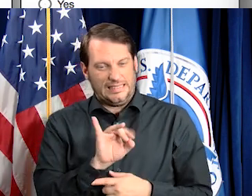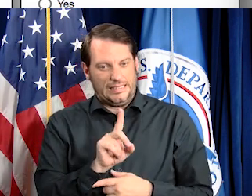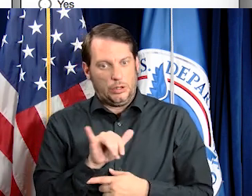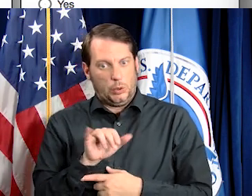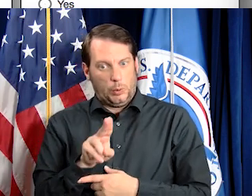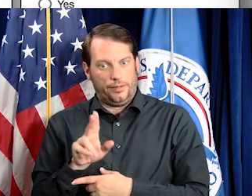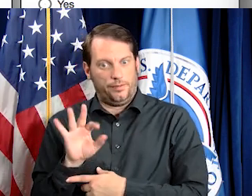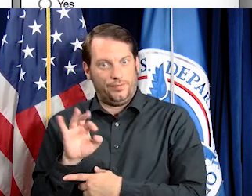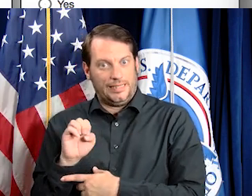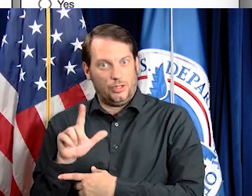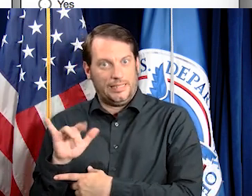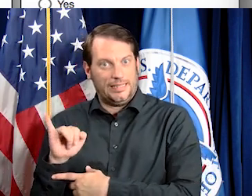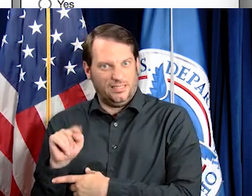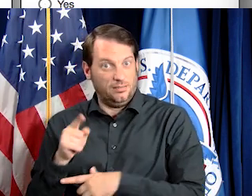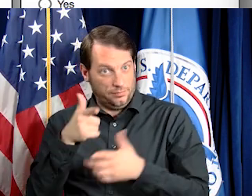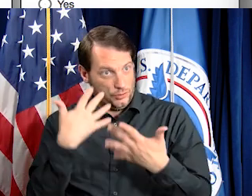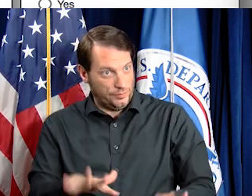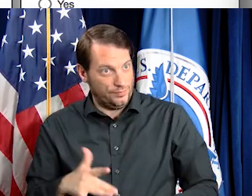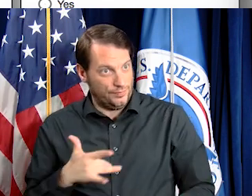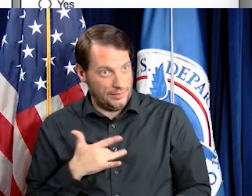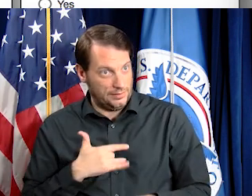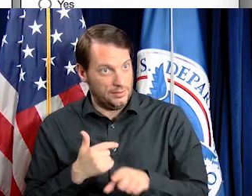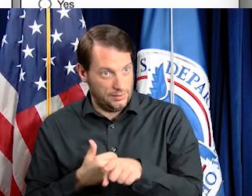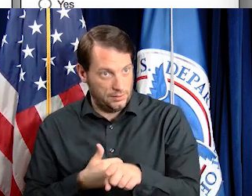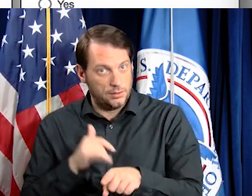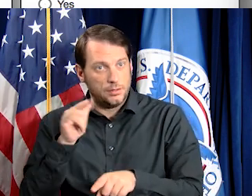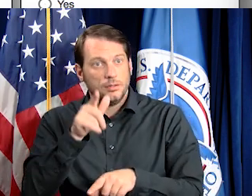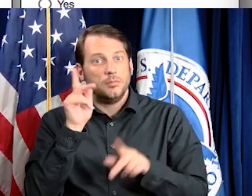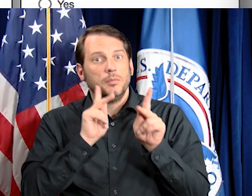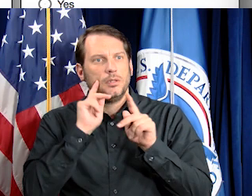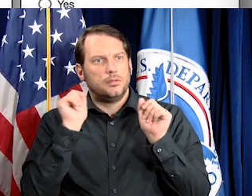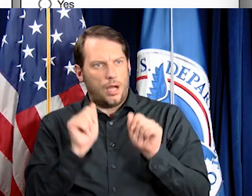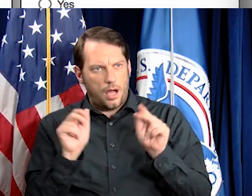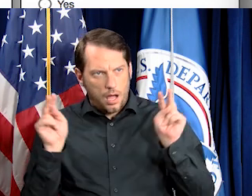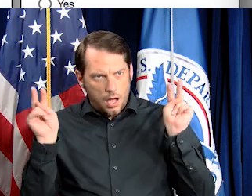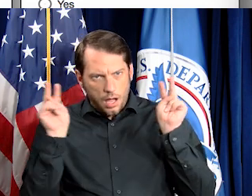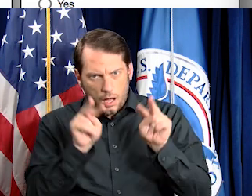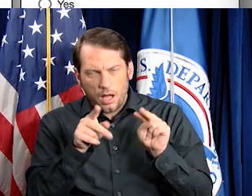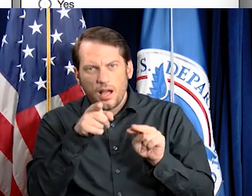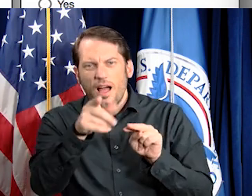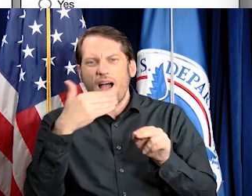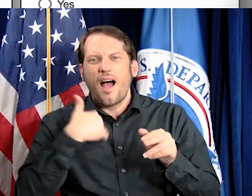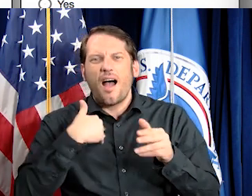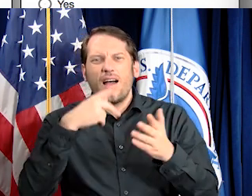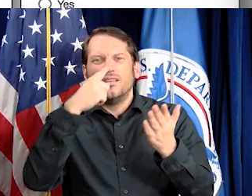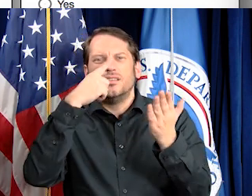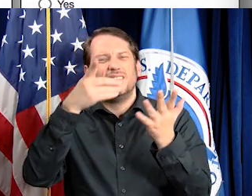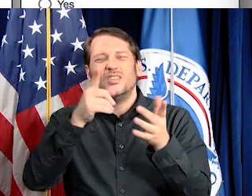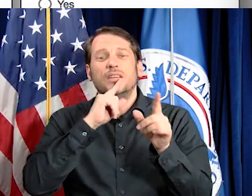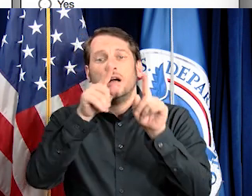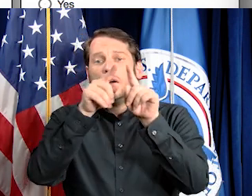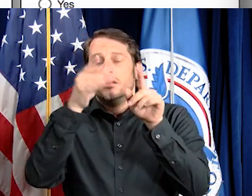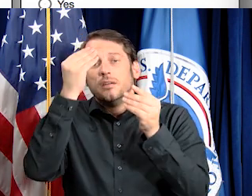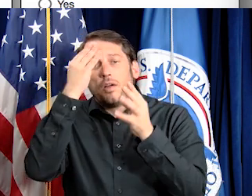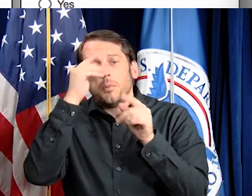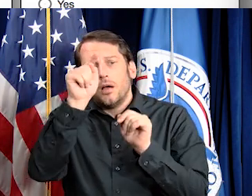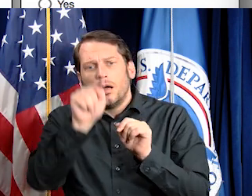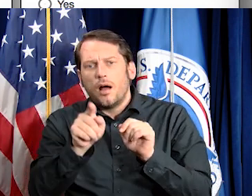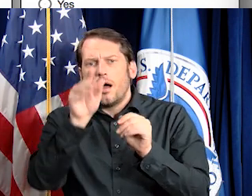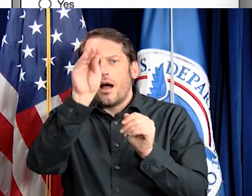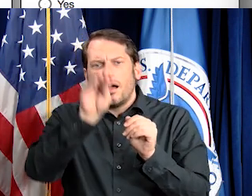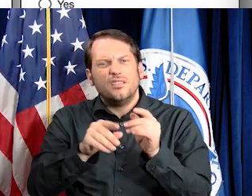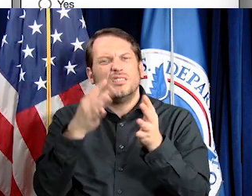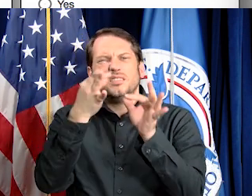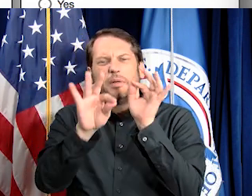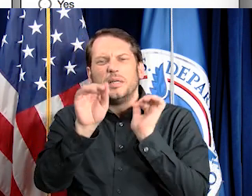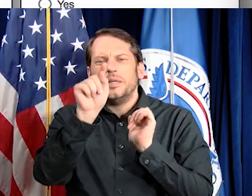simple questions like, did any furniture move? Did anything hanging move in any way? Very simple questions. And we've now been able